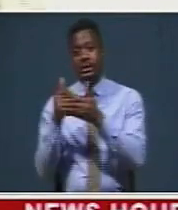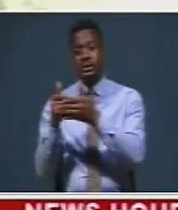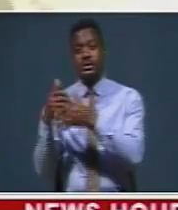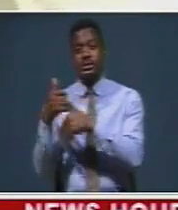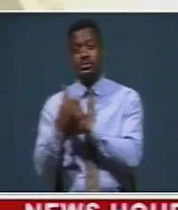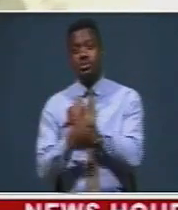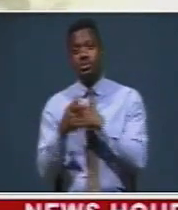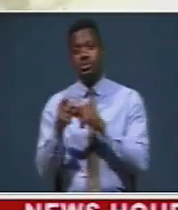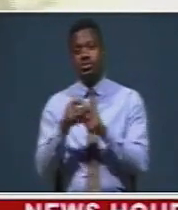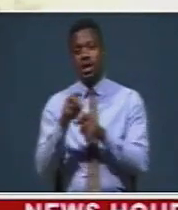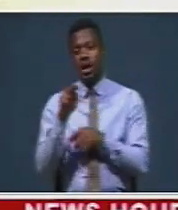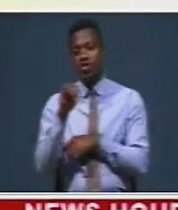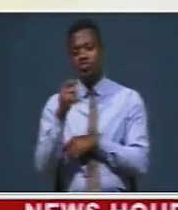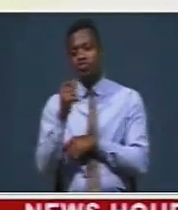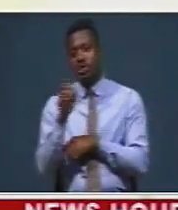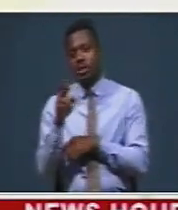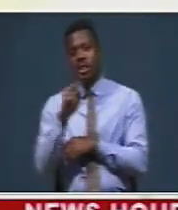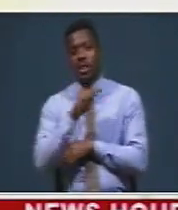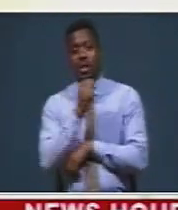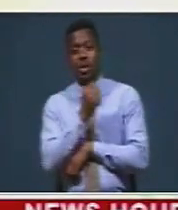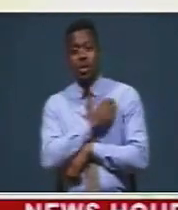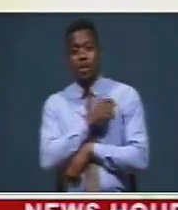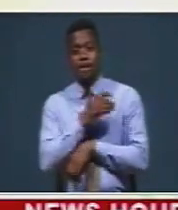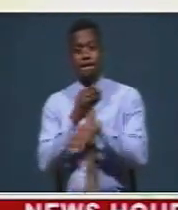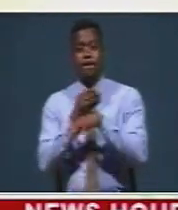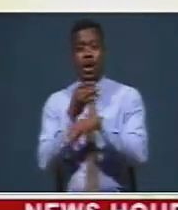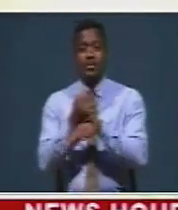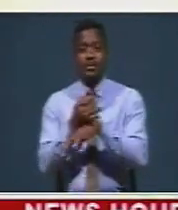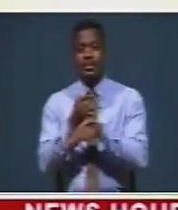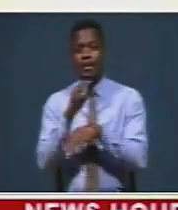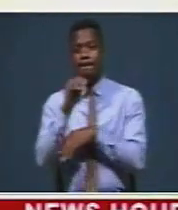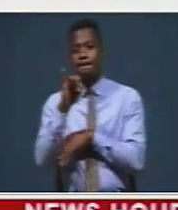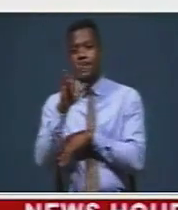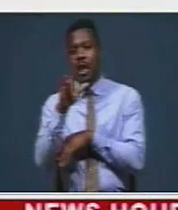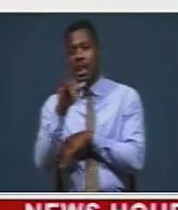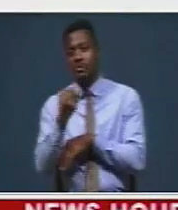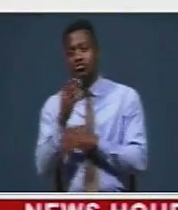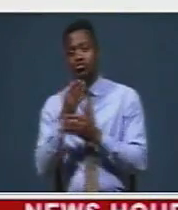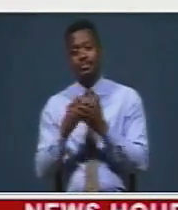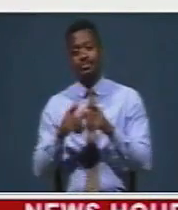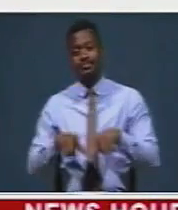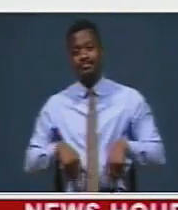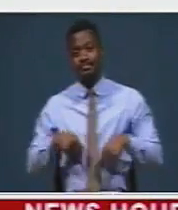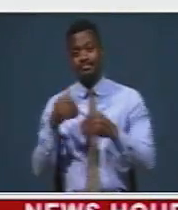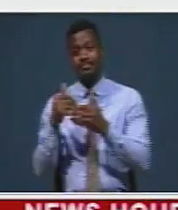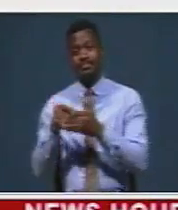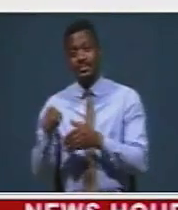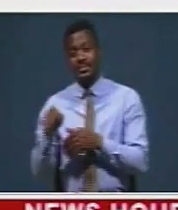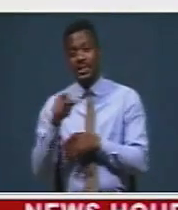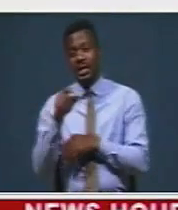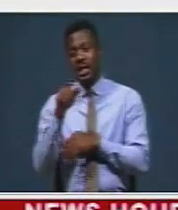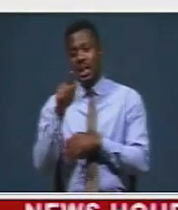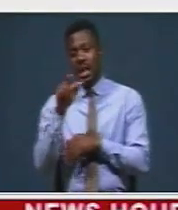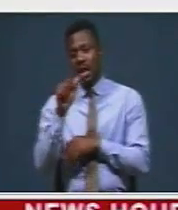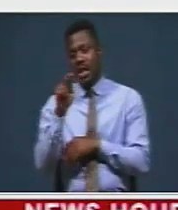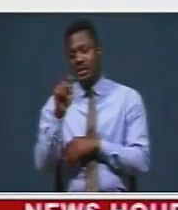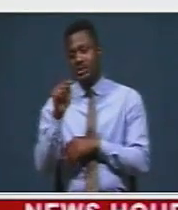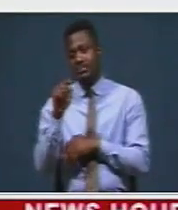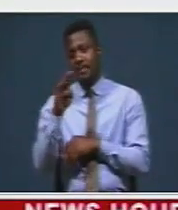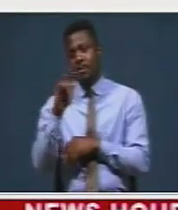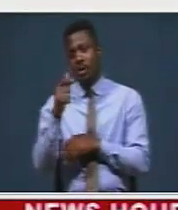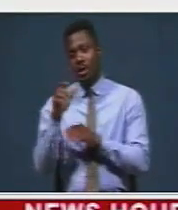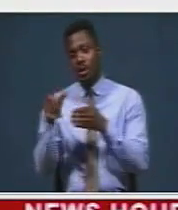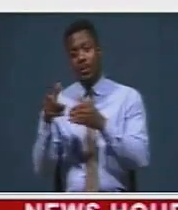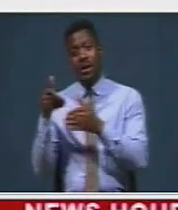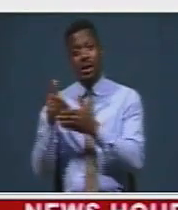countries such as Niger, Togo, Burkina Faso, and Mali. Some residents of Anatim, a community in the Bogatanga